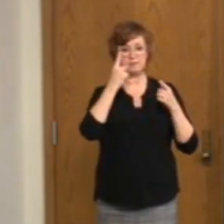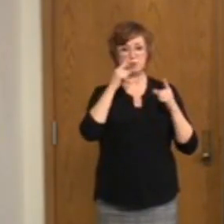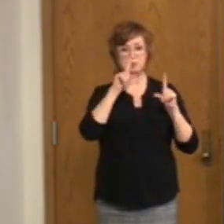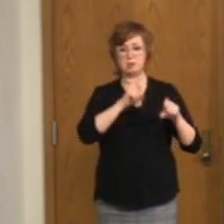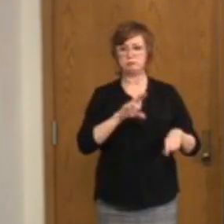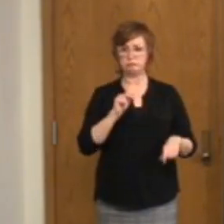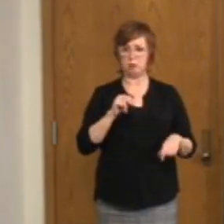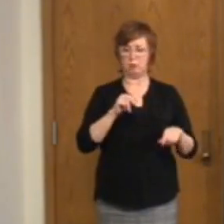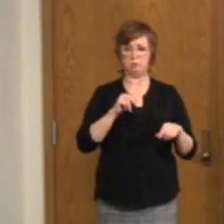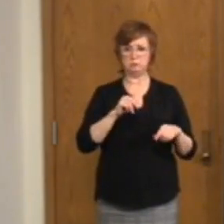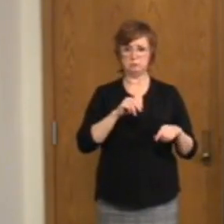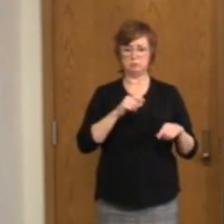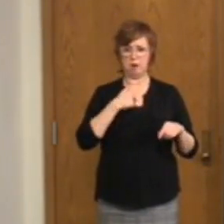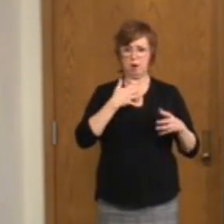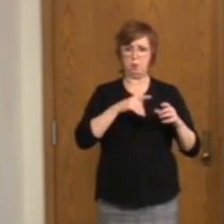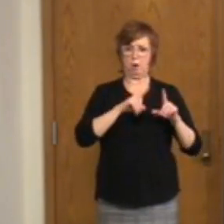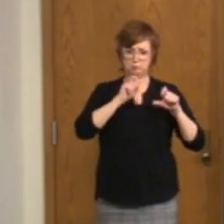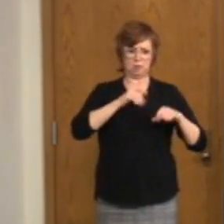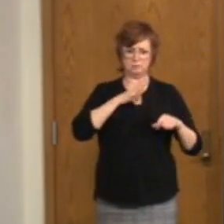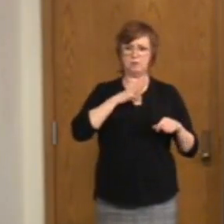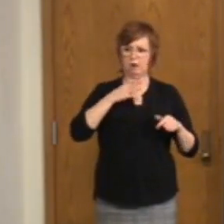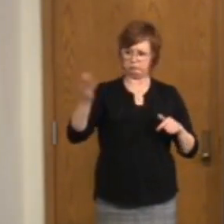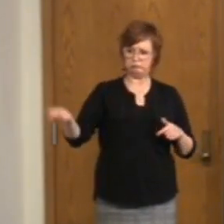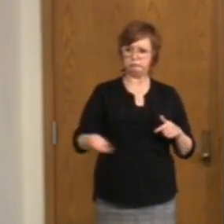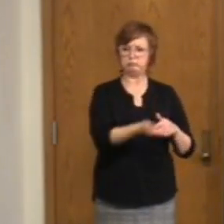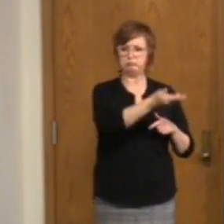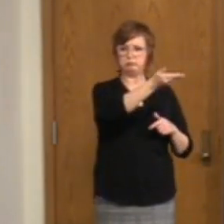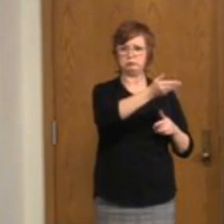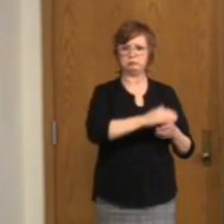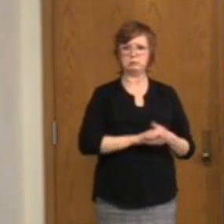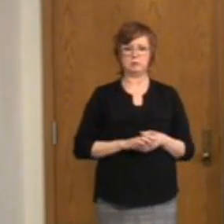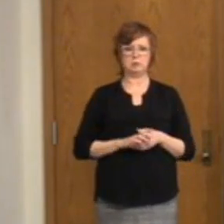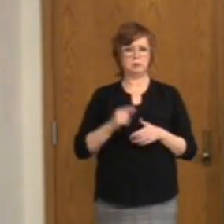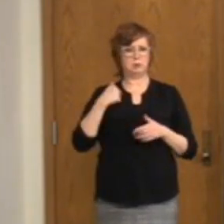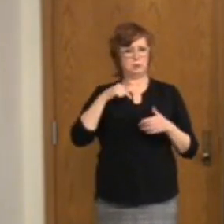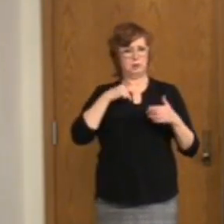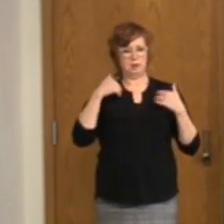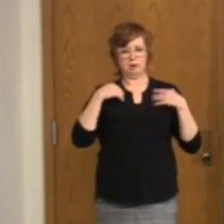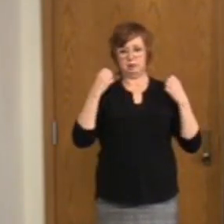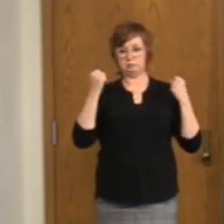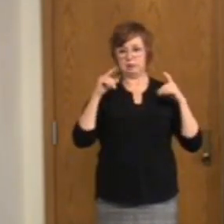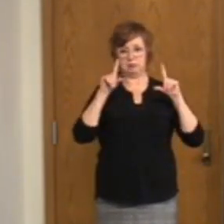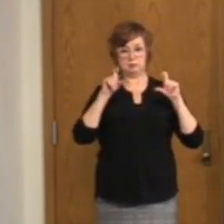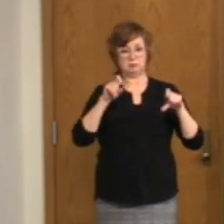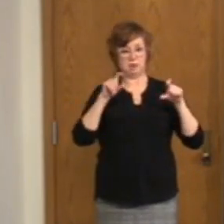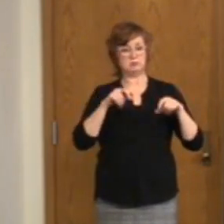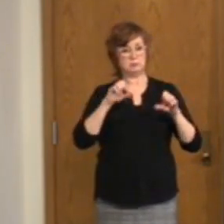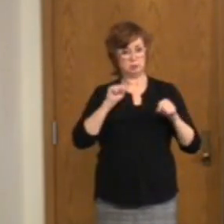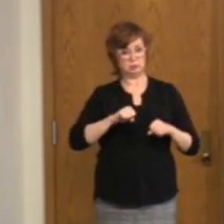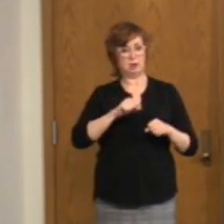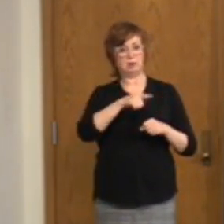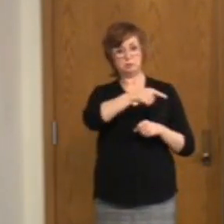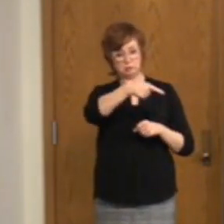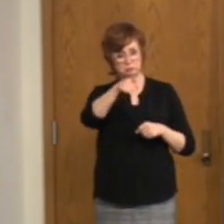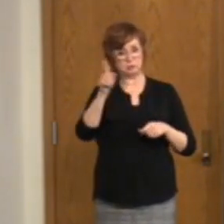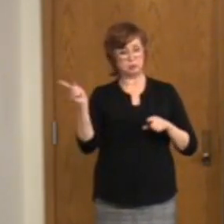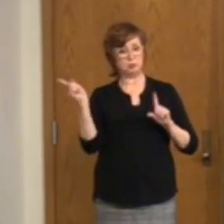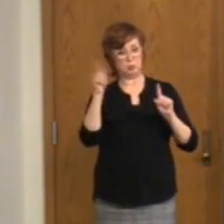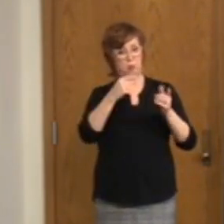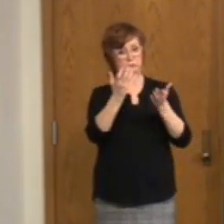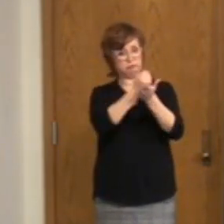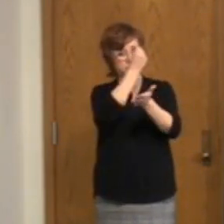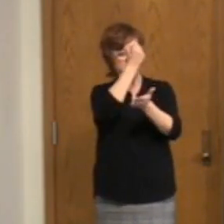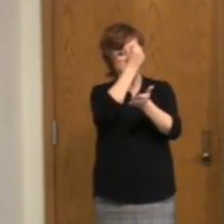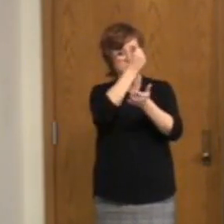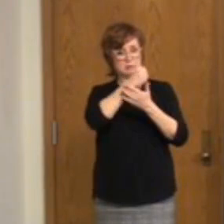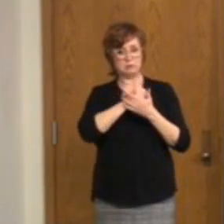that we have lots of testing capacity in this province and we are underutilizing it. And it's something that people need not to forget about. And it's